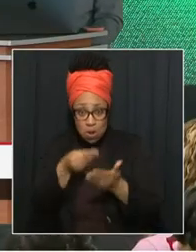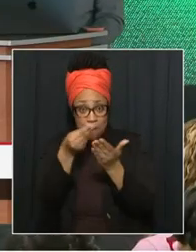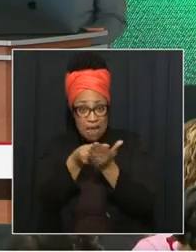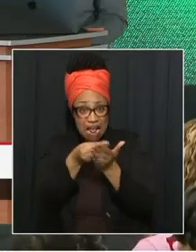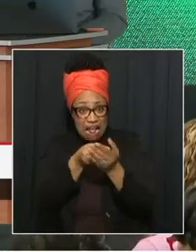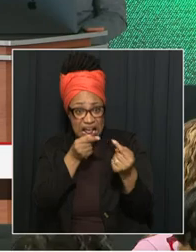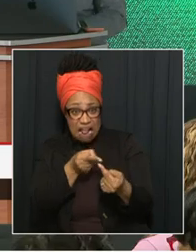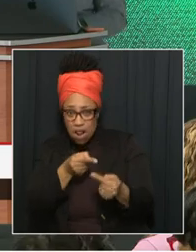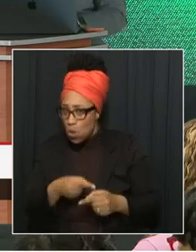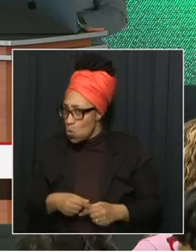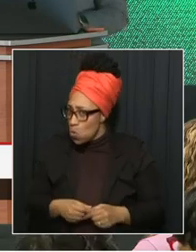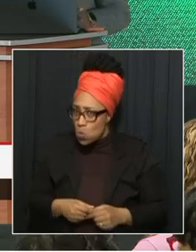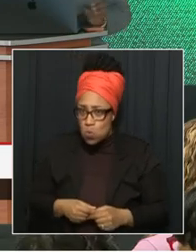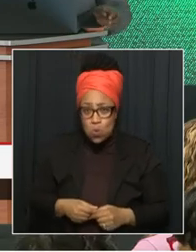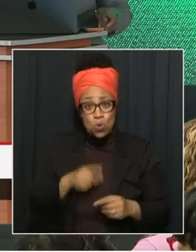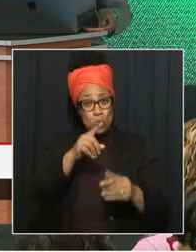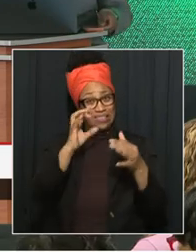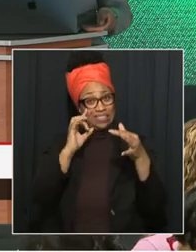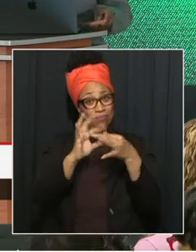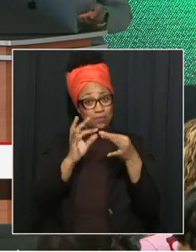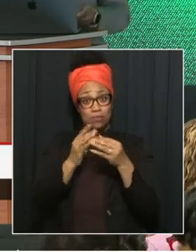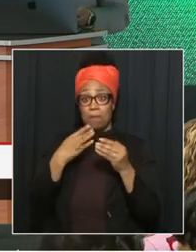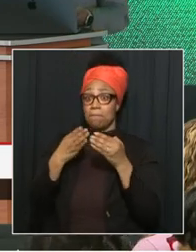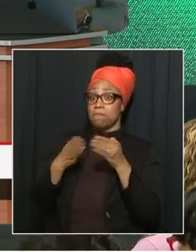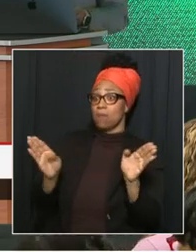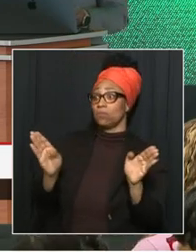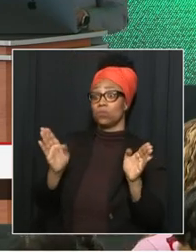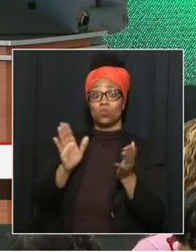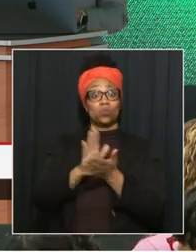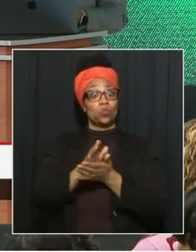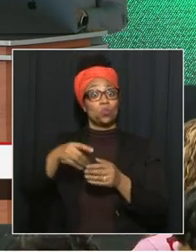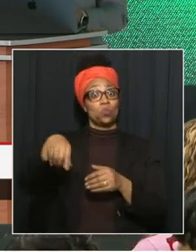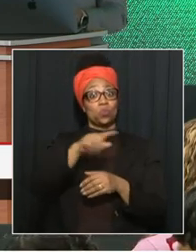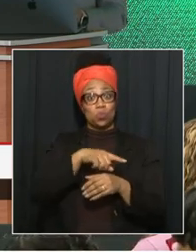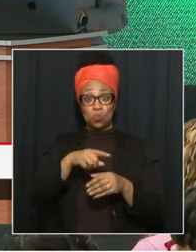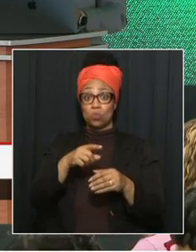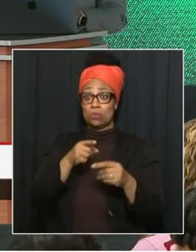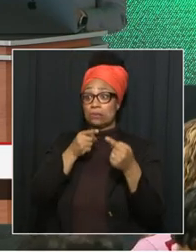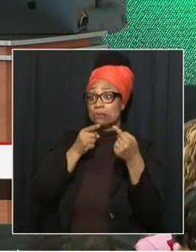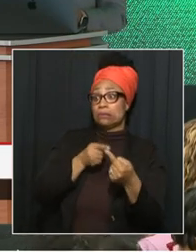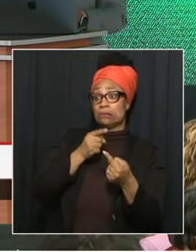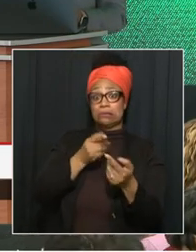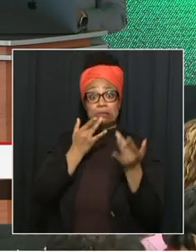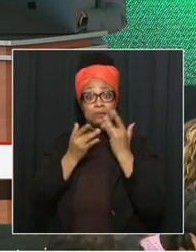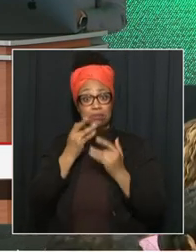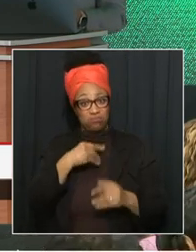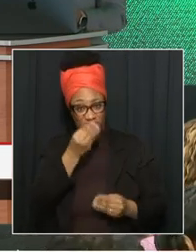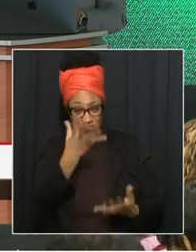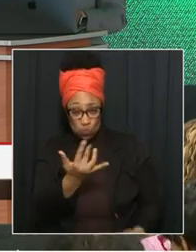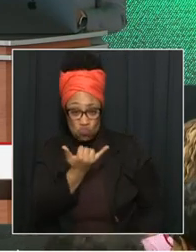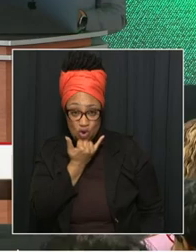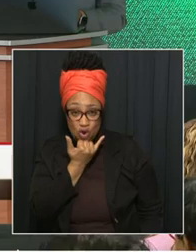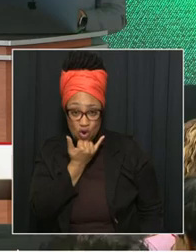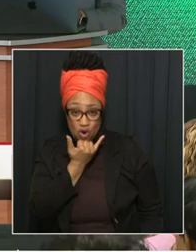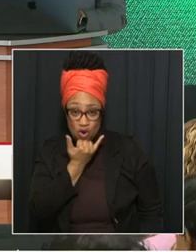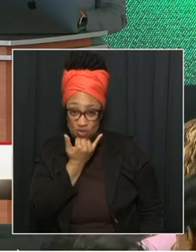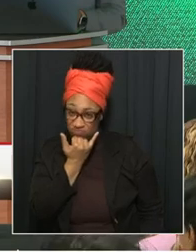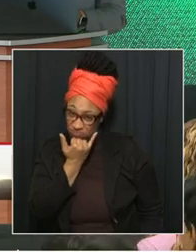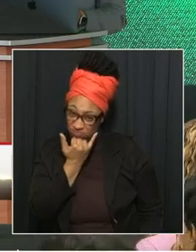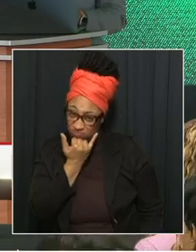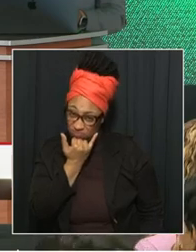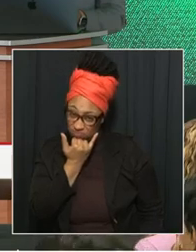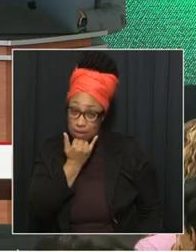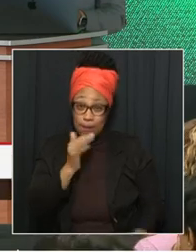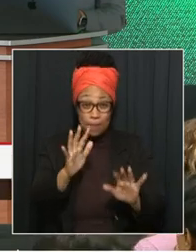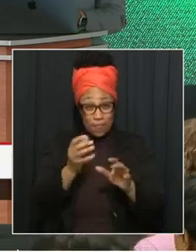about public schools in Washington, D.C., they are mistaken. And every year of the last 11 years,